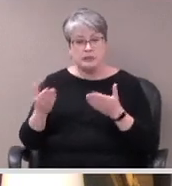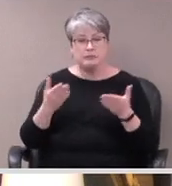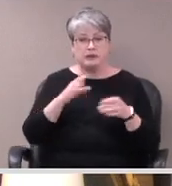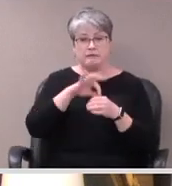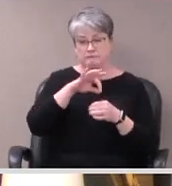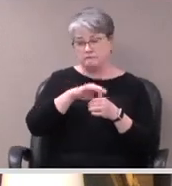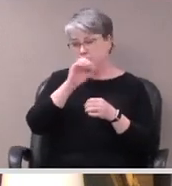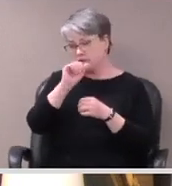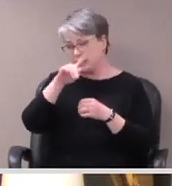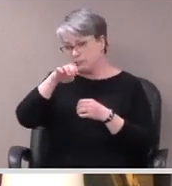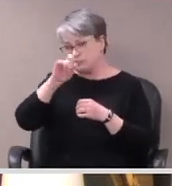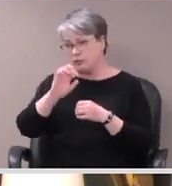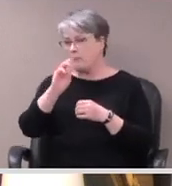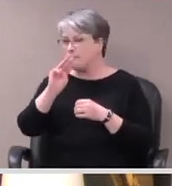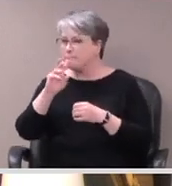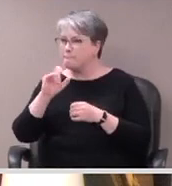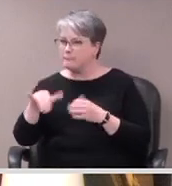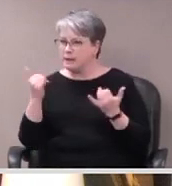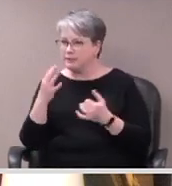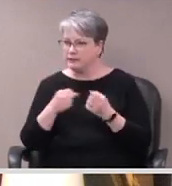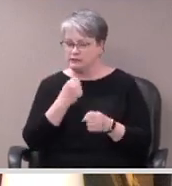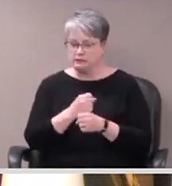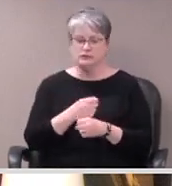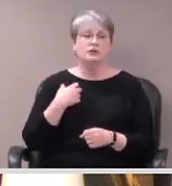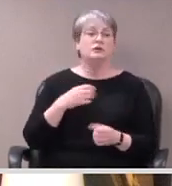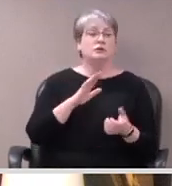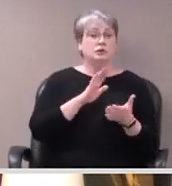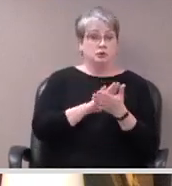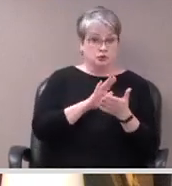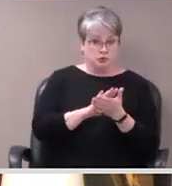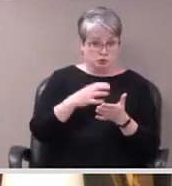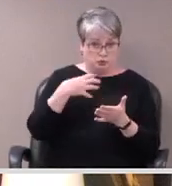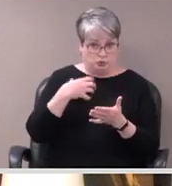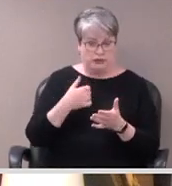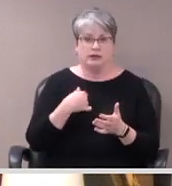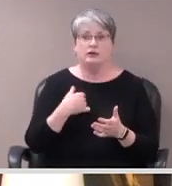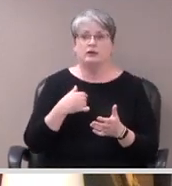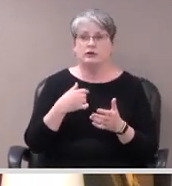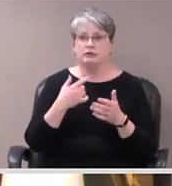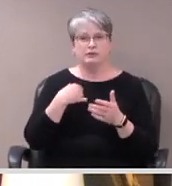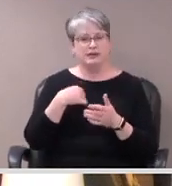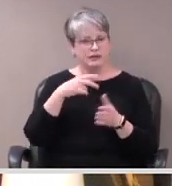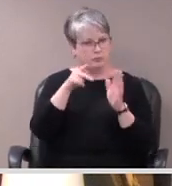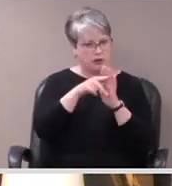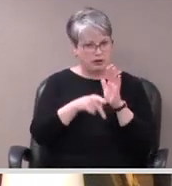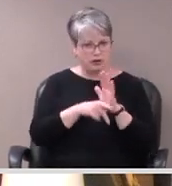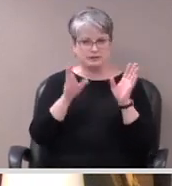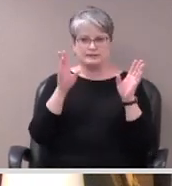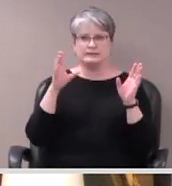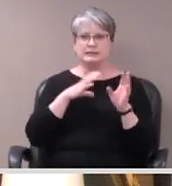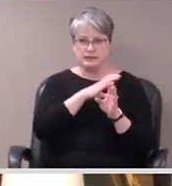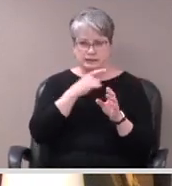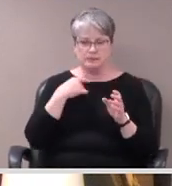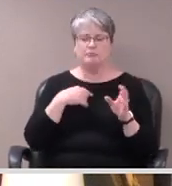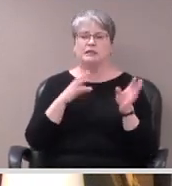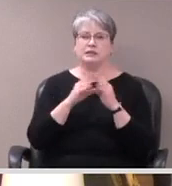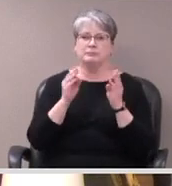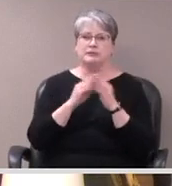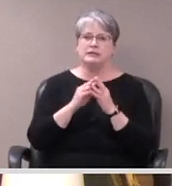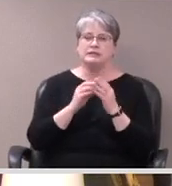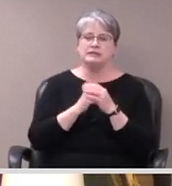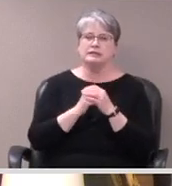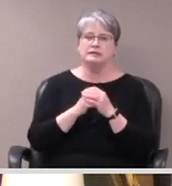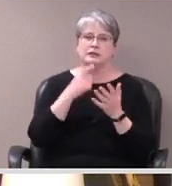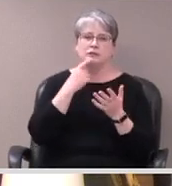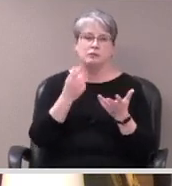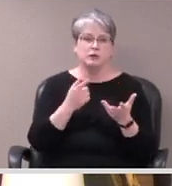in April or May. With school security officers, you know we held a policy committee meeting last night to take a look at proposed policy creating